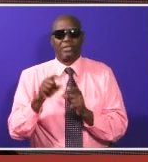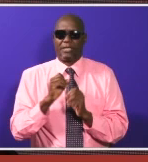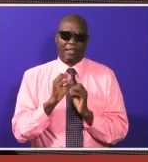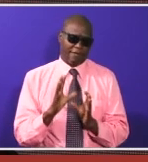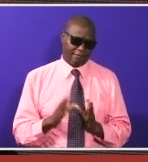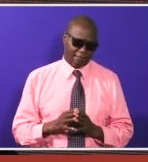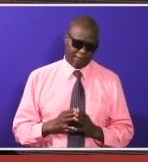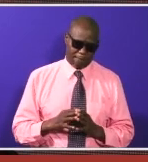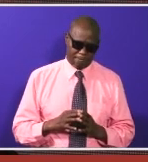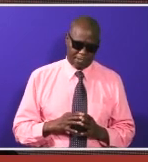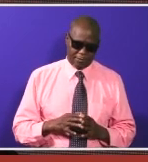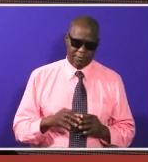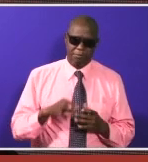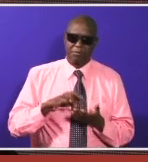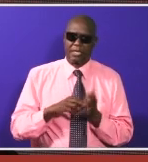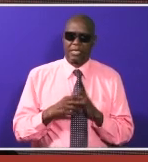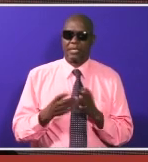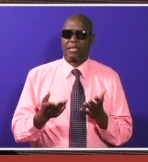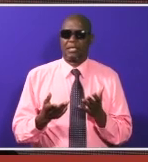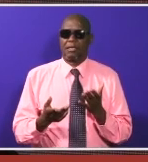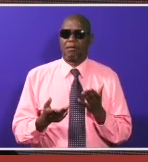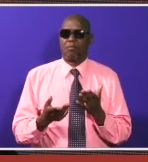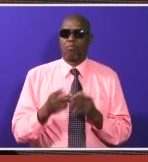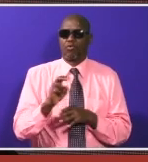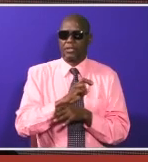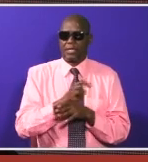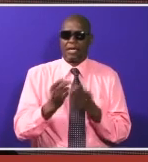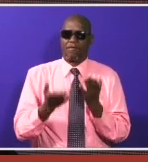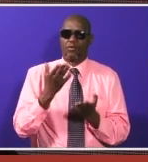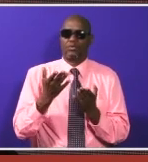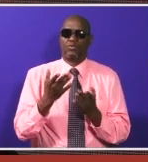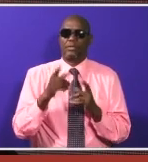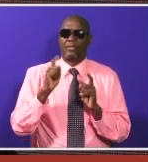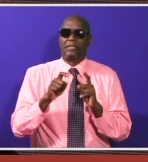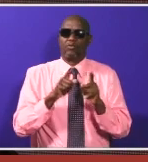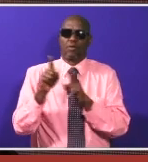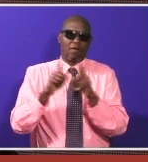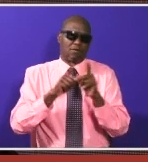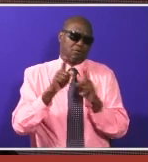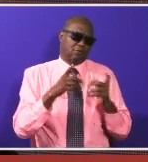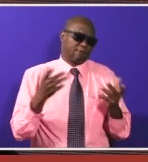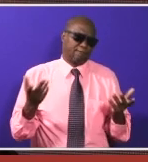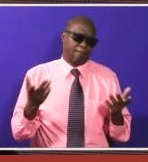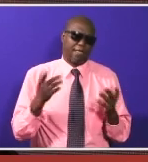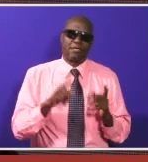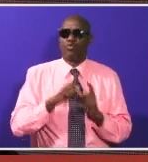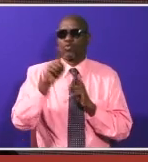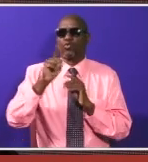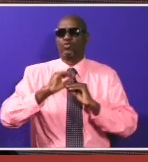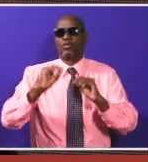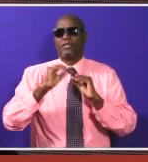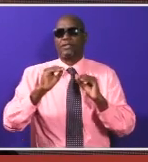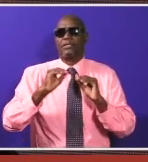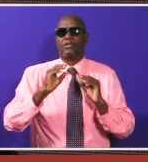evaluation requires travel. So if your travel budget is cut, it means you cannot go. Even if you're going for training, training